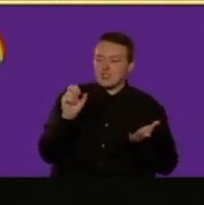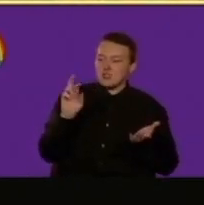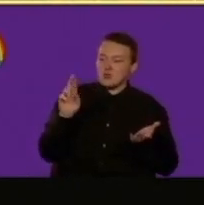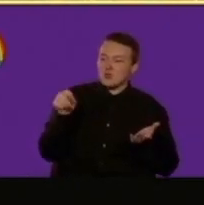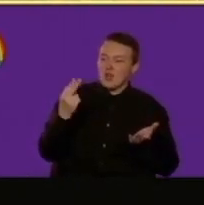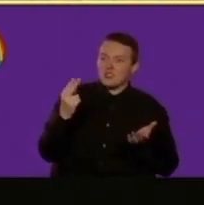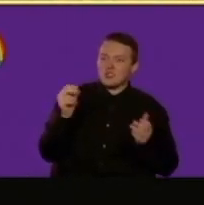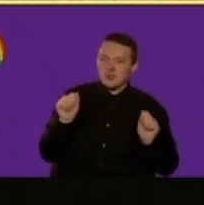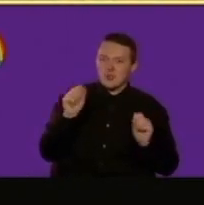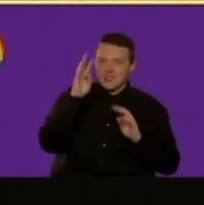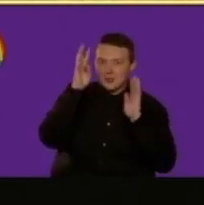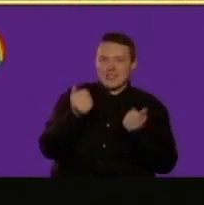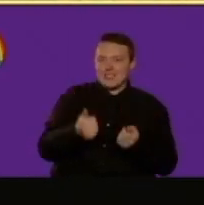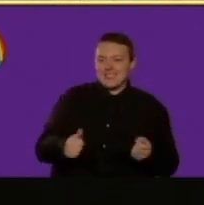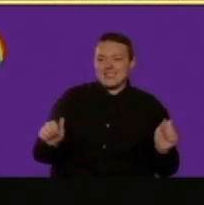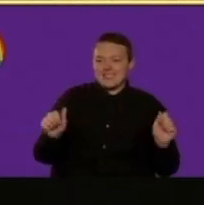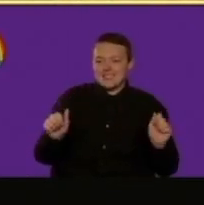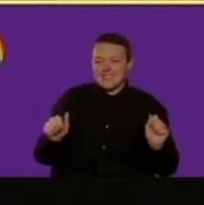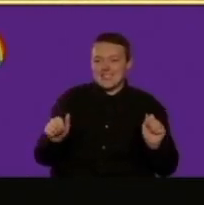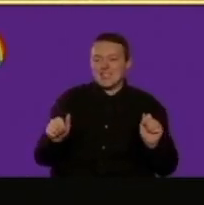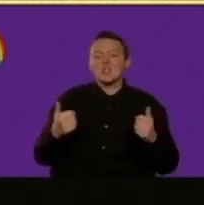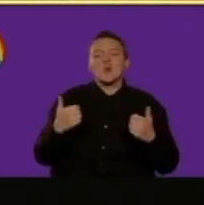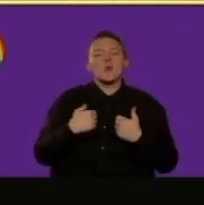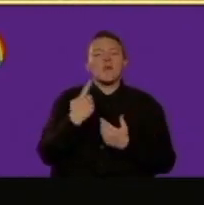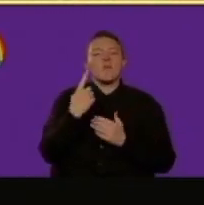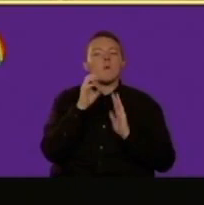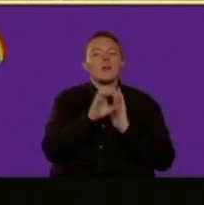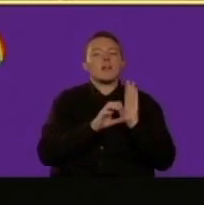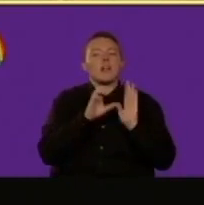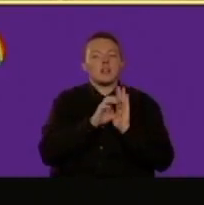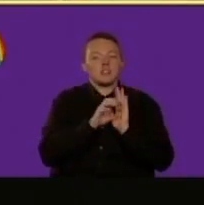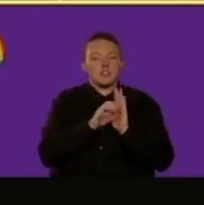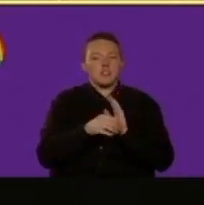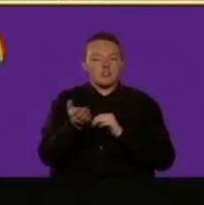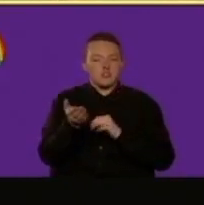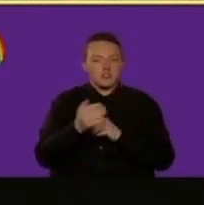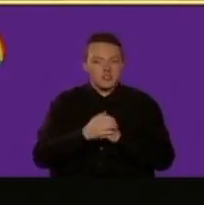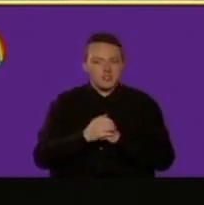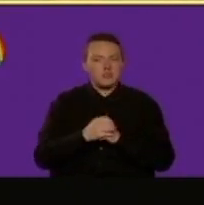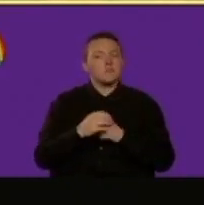very well with the touch system. They would point out